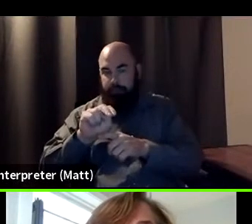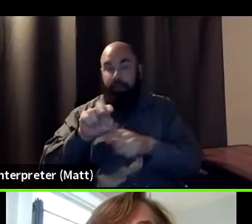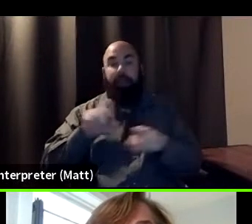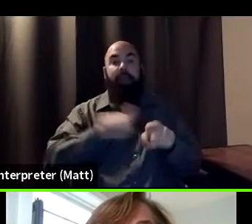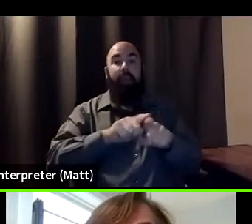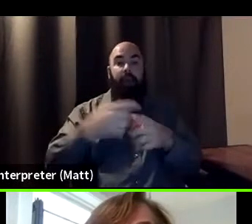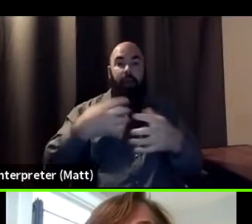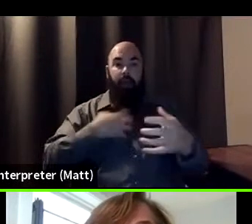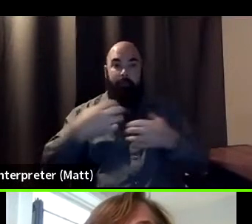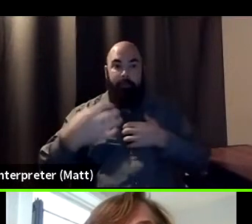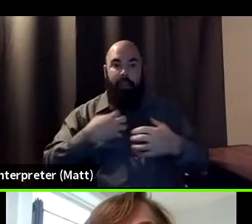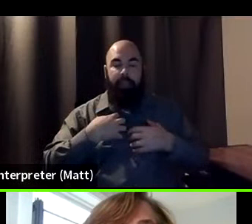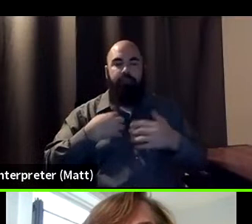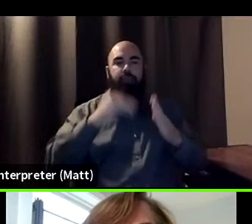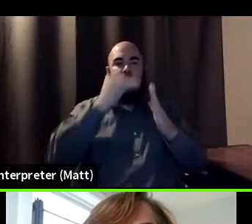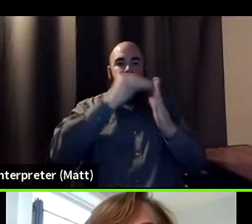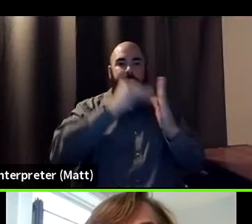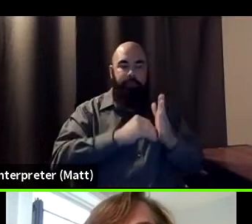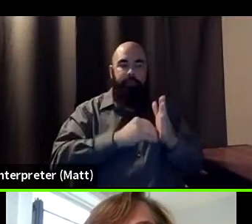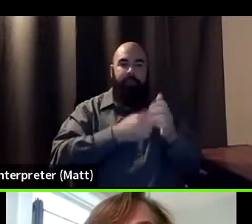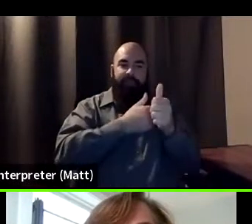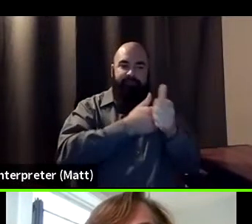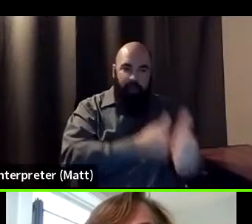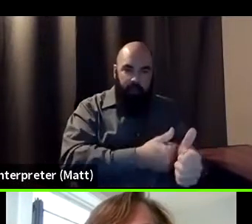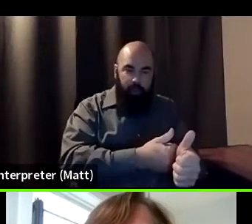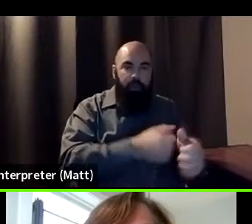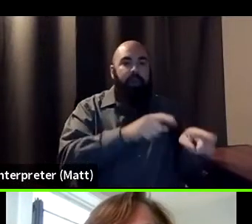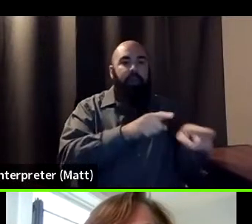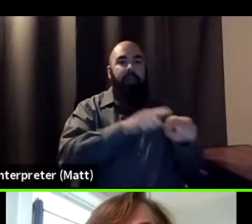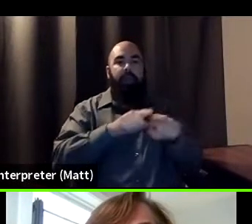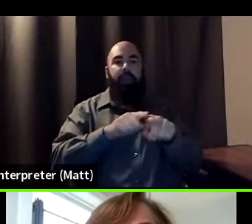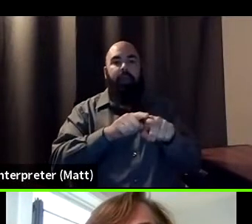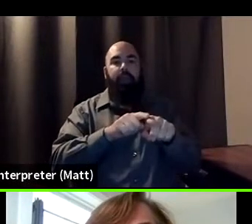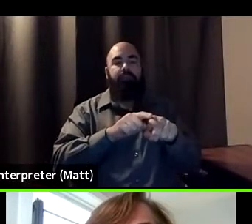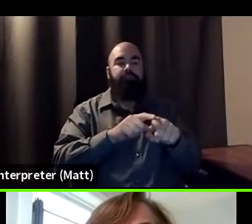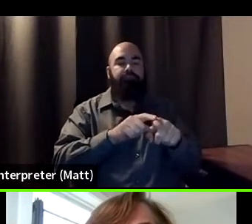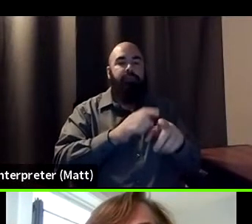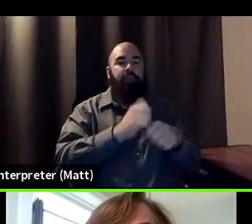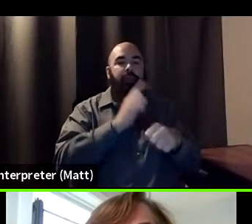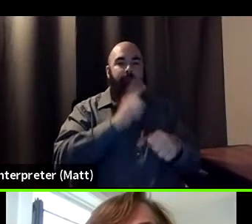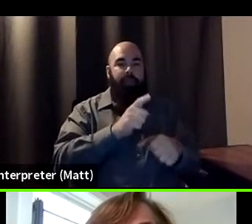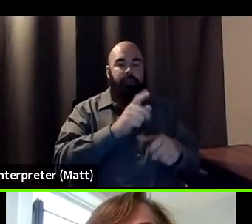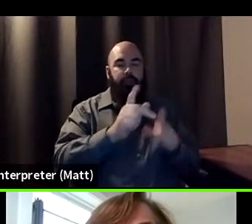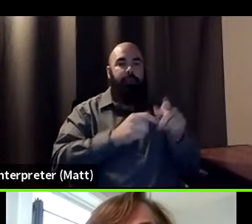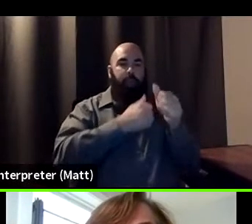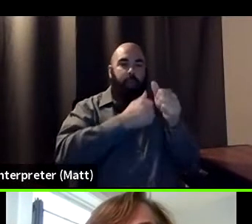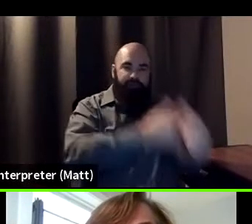the enforcement and interpretation of the executive orders.